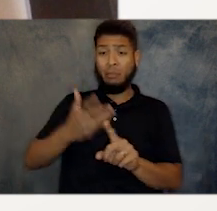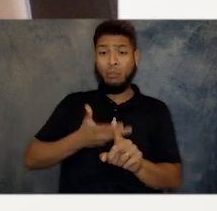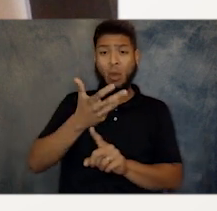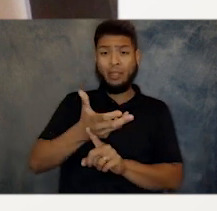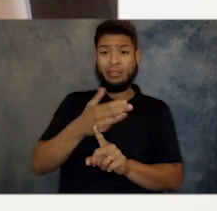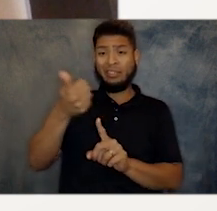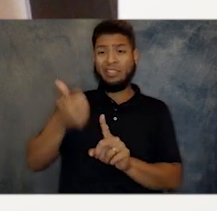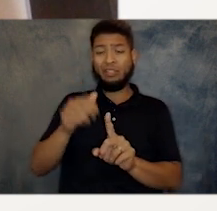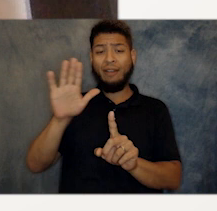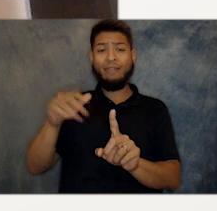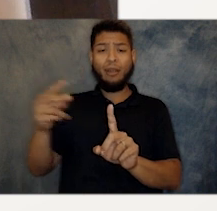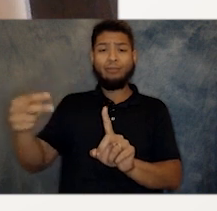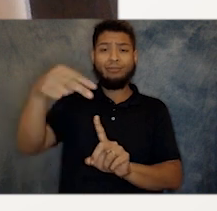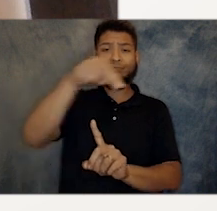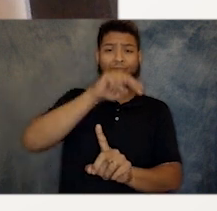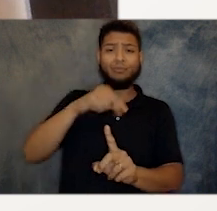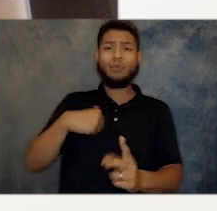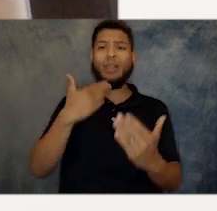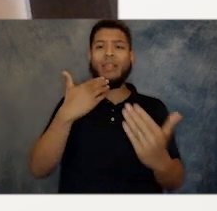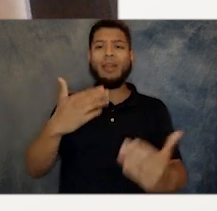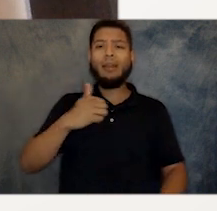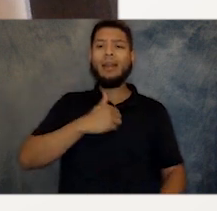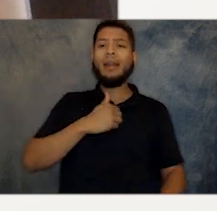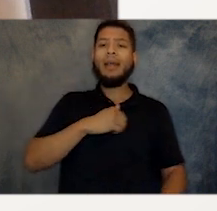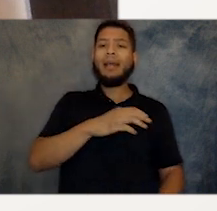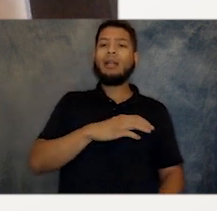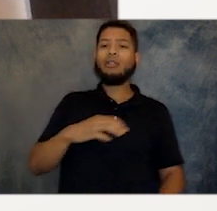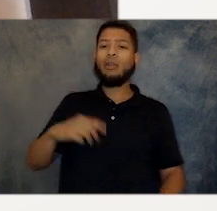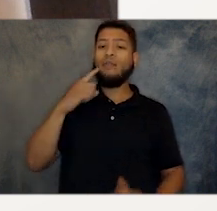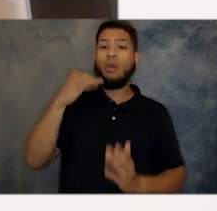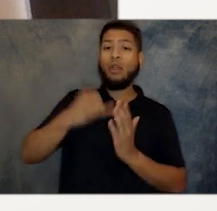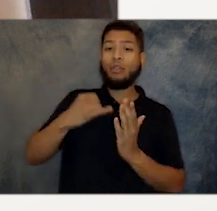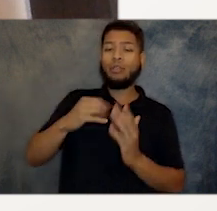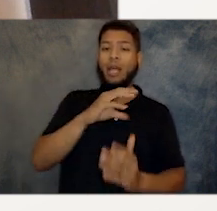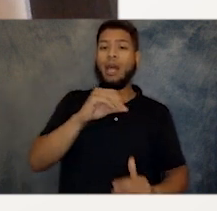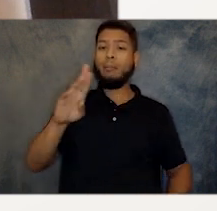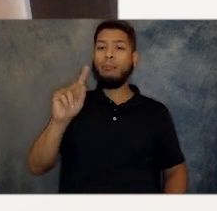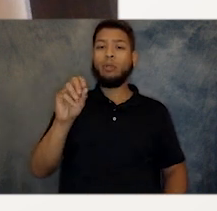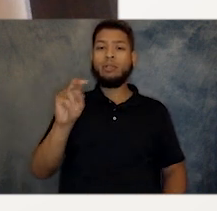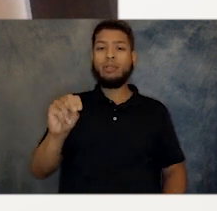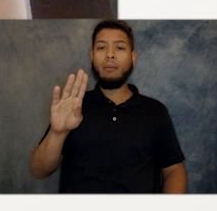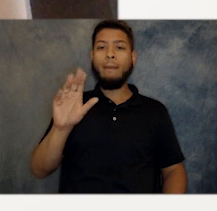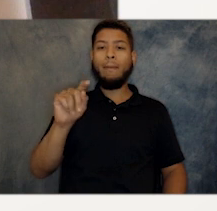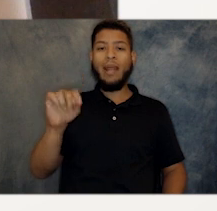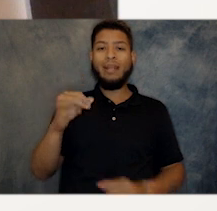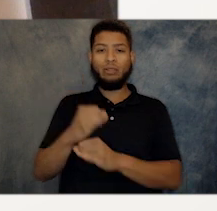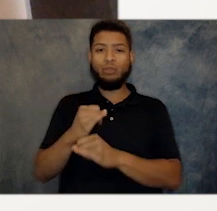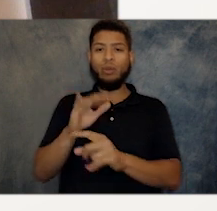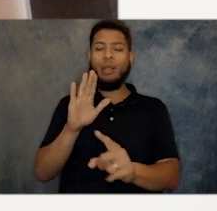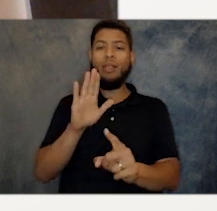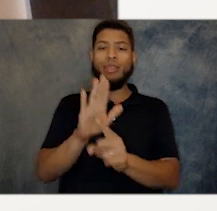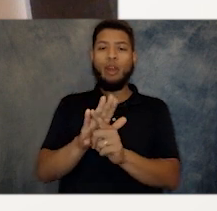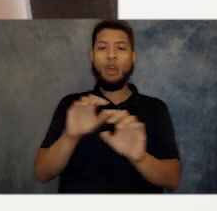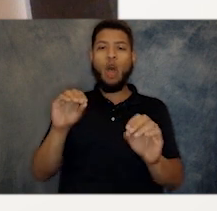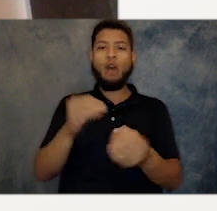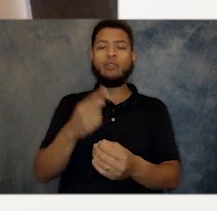disability poetics itself can be viewed differently by each poet. With thanks to the Canada Council for the